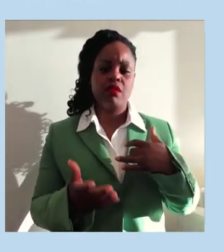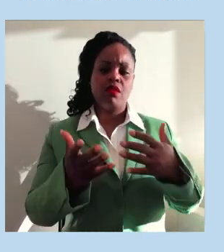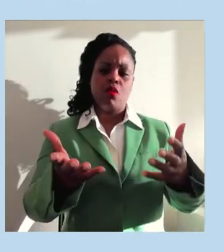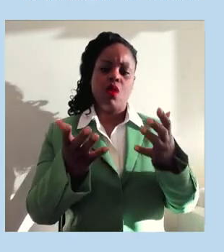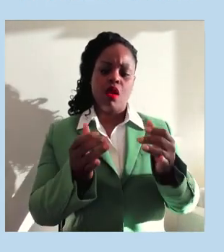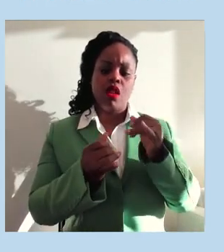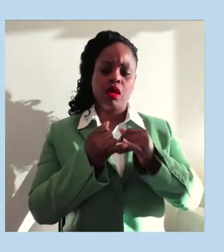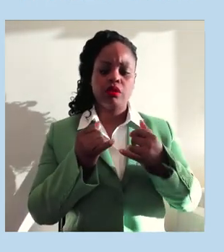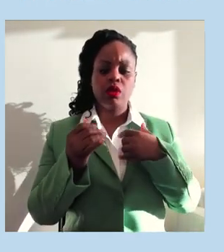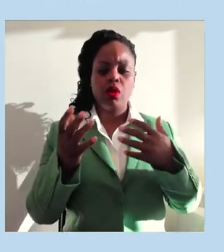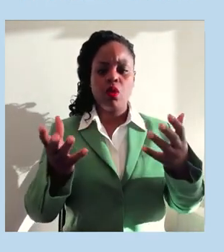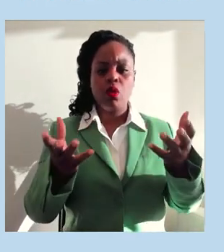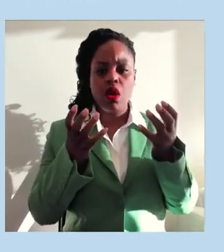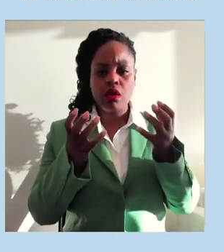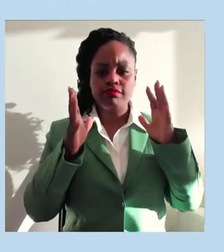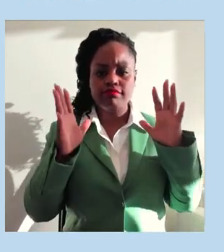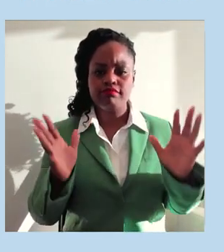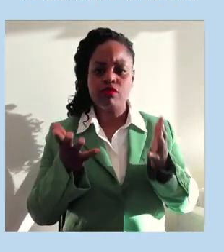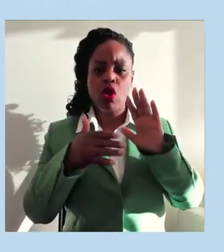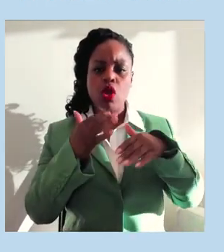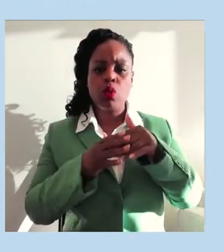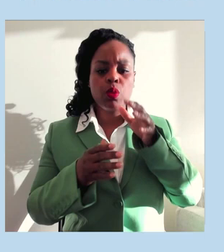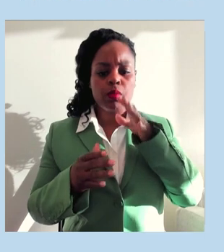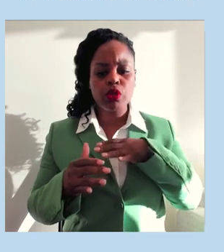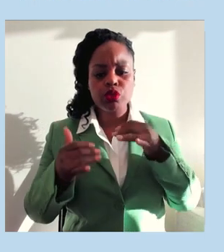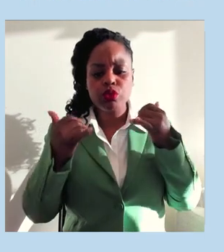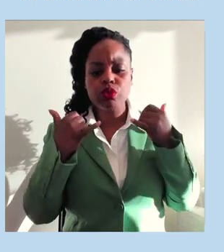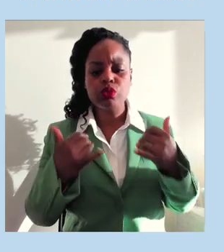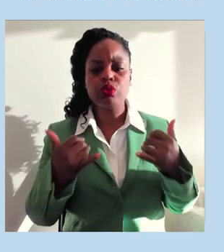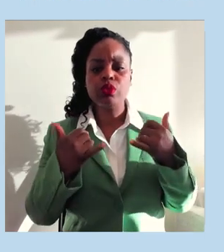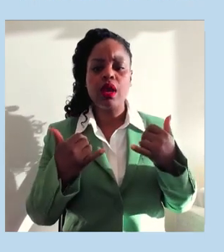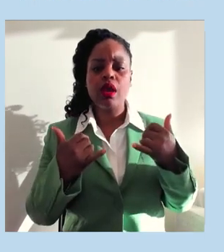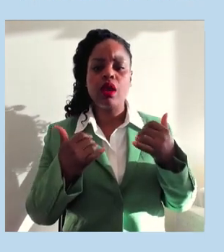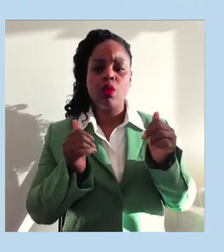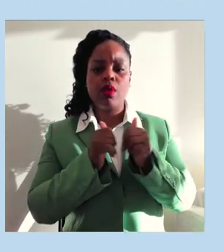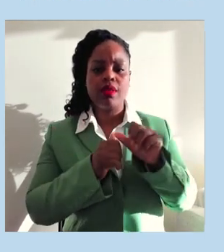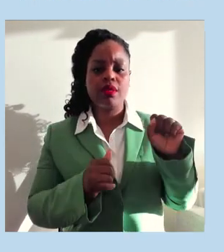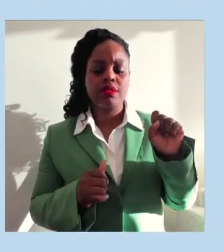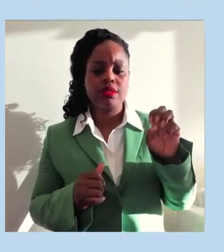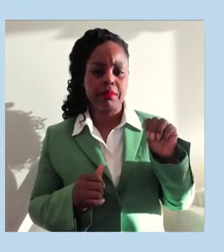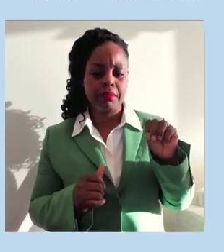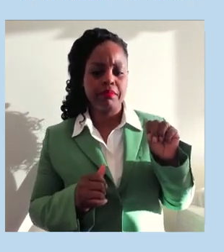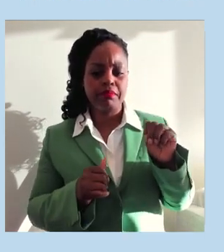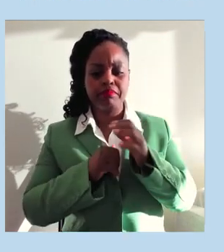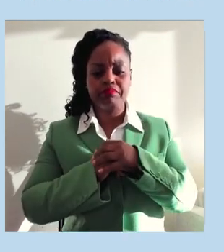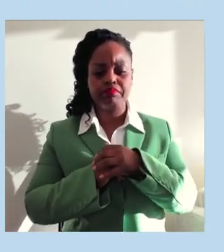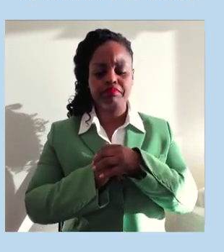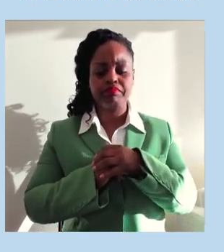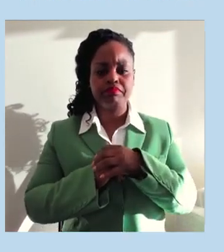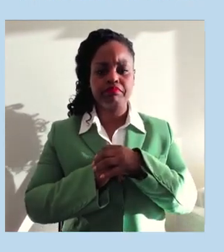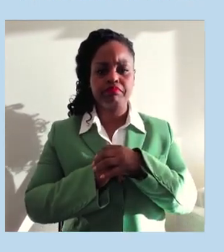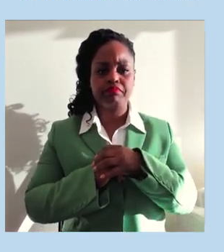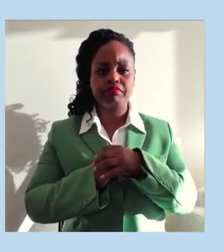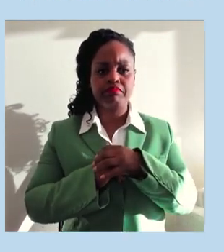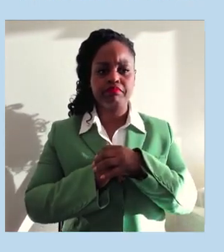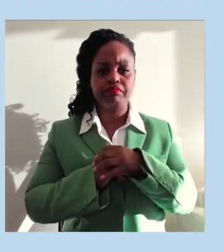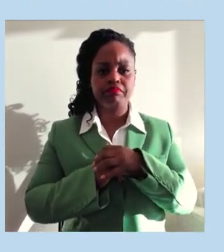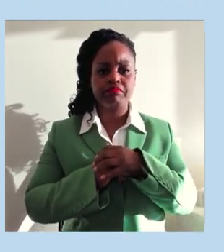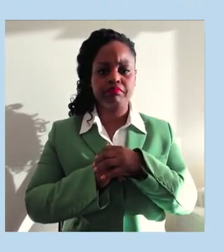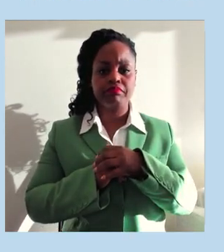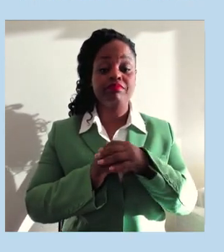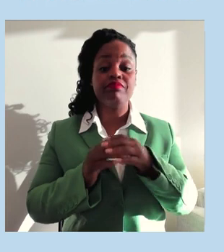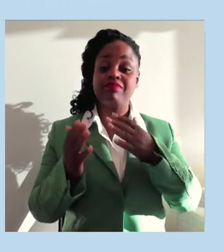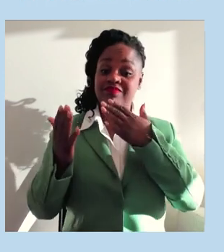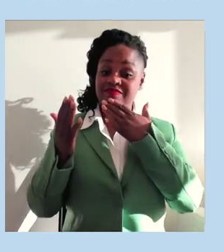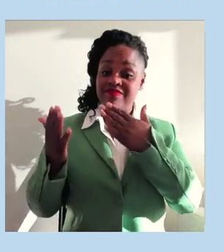Thank you so much. I'm going to turn to Joyce now. Joyce, you have merged the imperative for climate